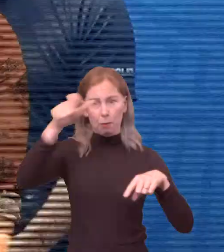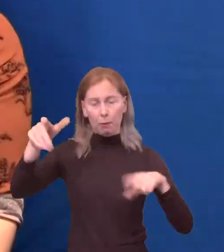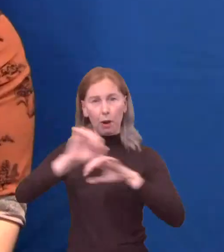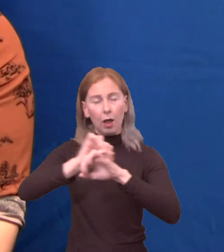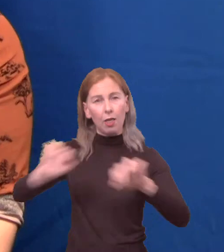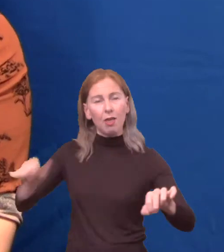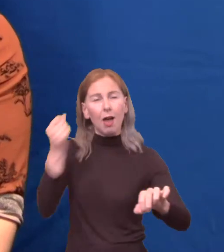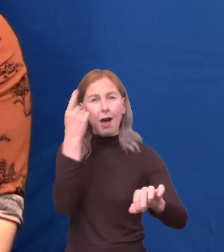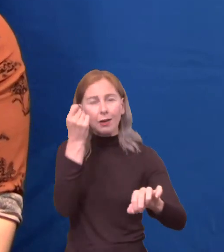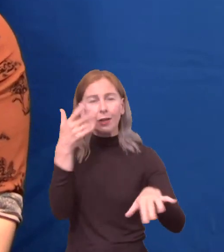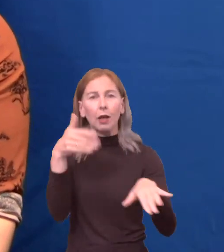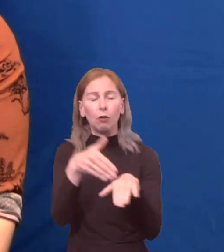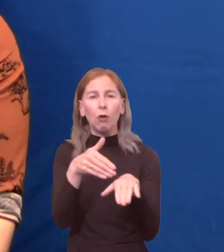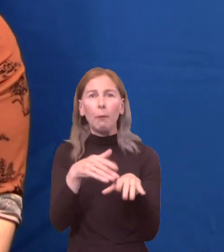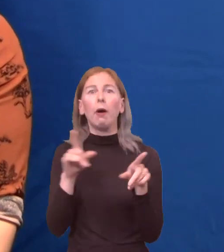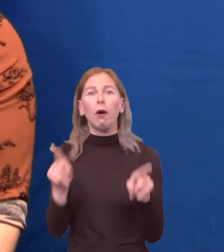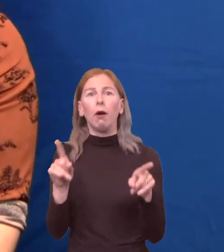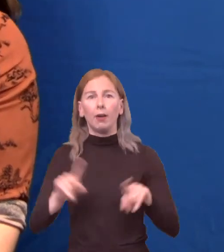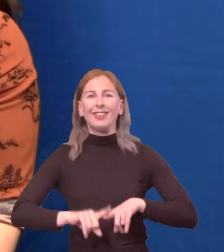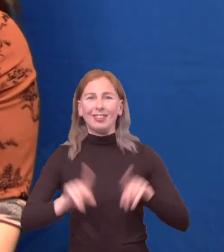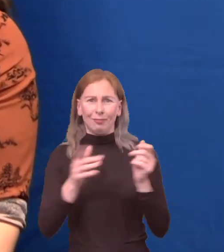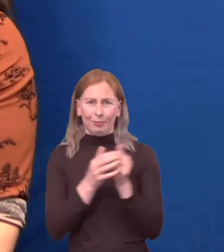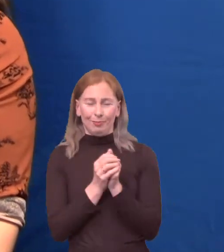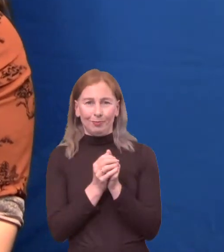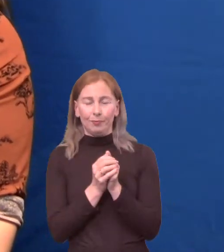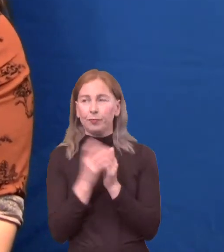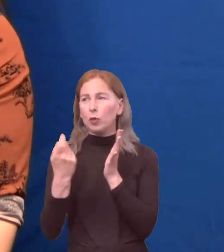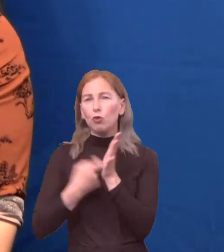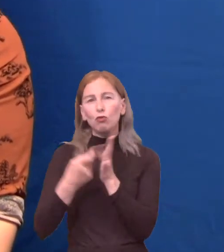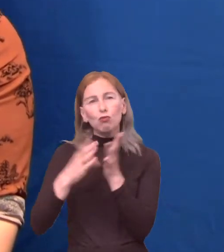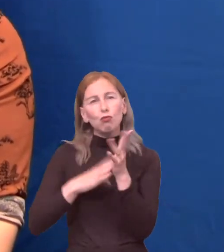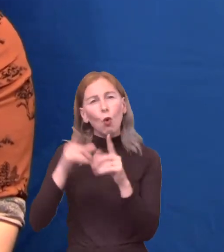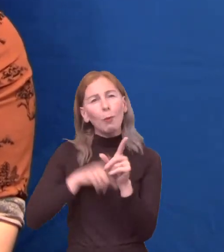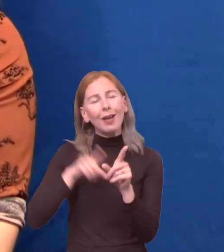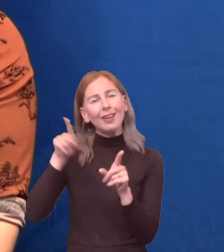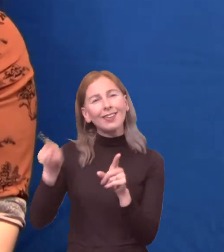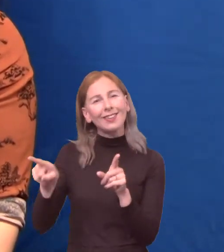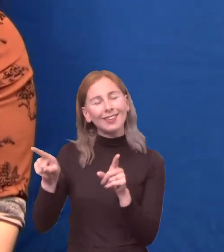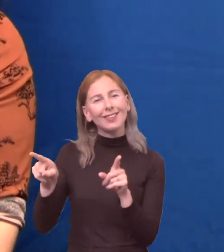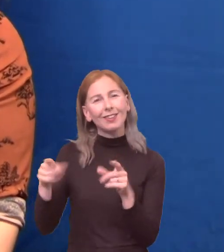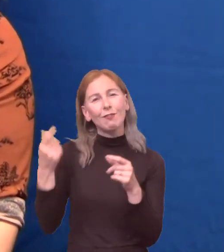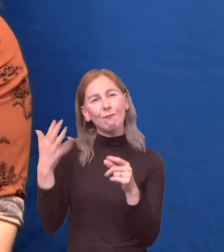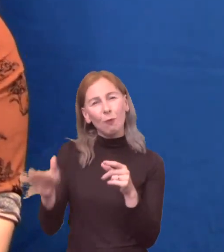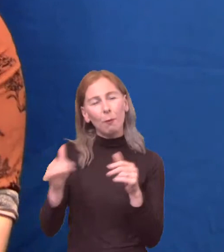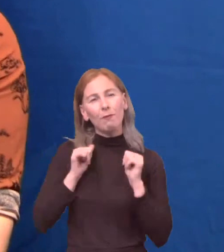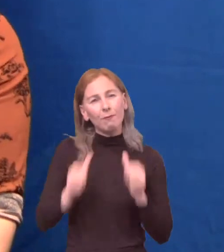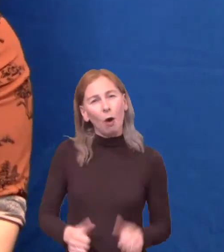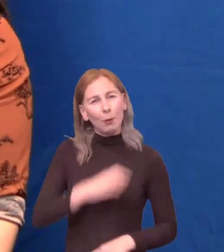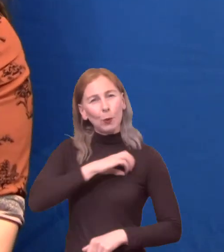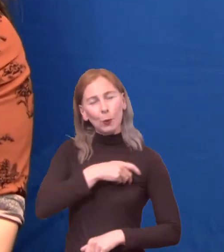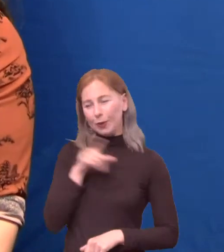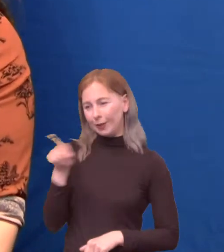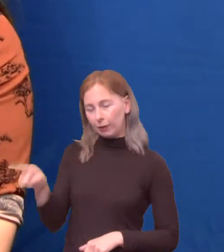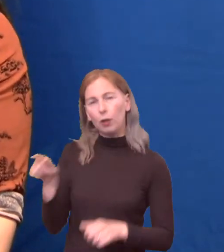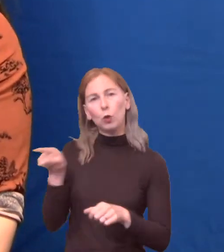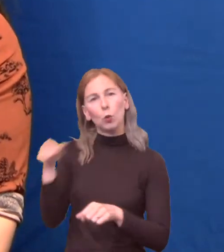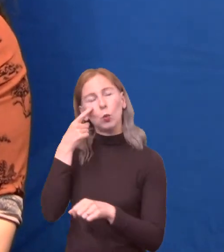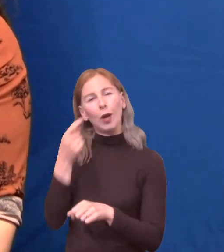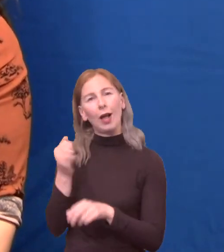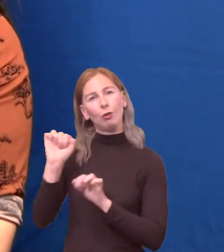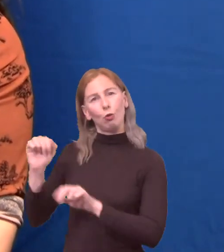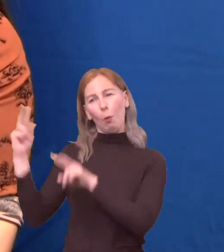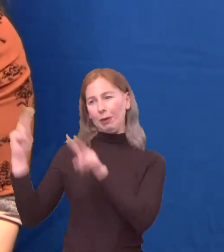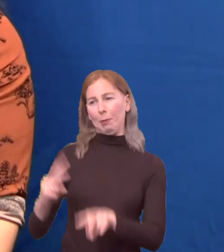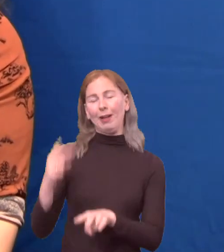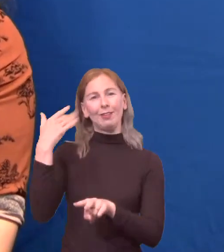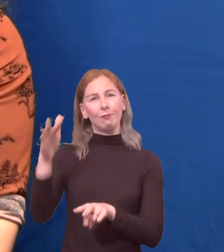why we're really pleased to have Romy with us this evening, because you can offer the perspective of landowners and farmers rather than just our police sort of point of view and how